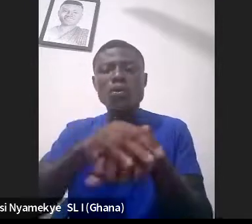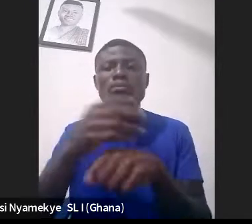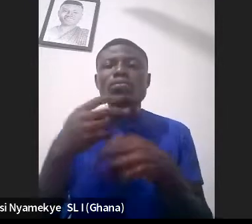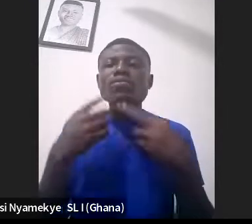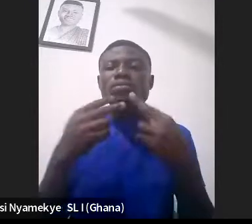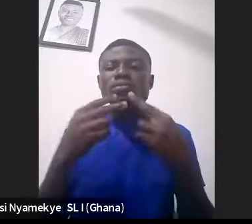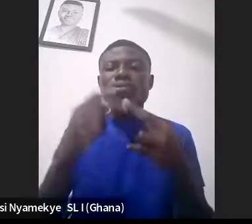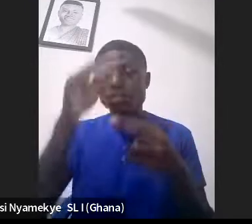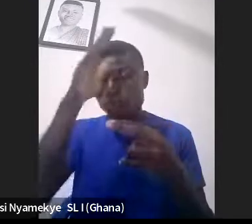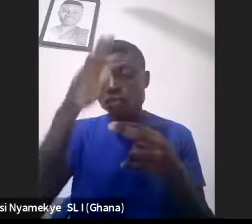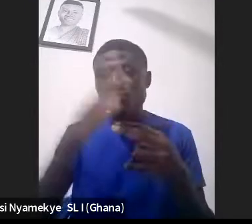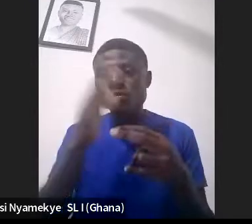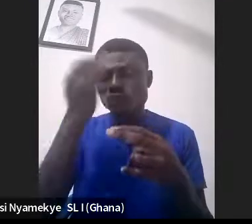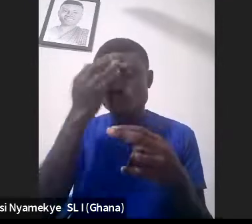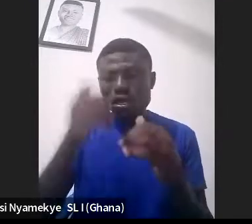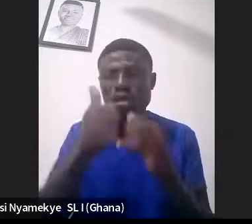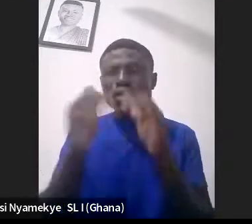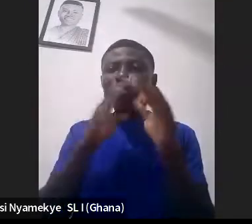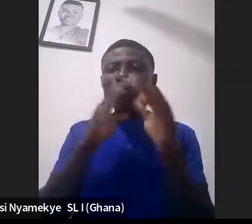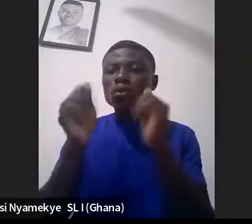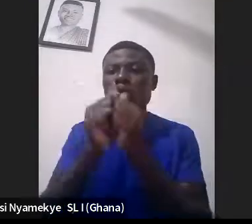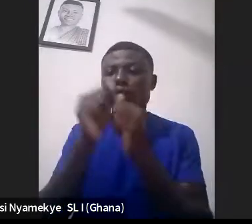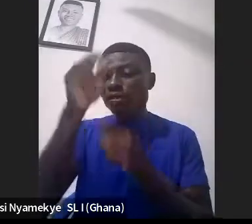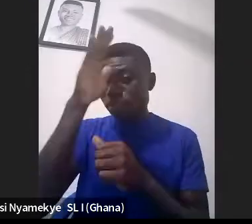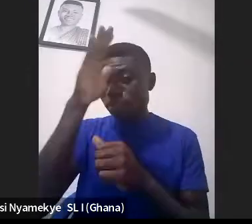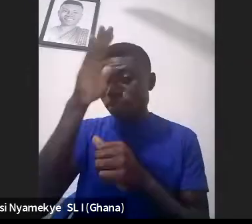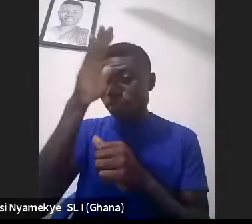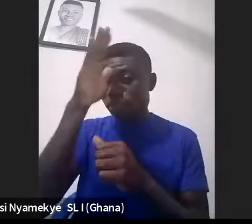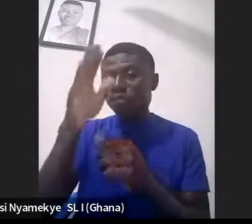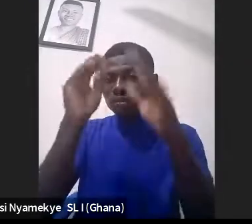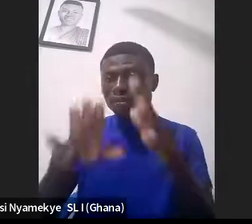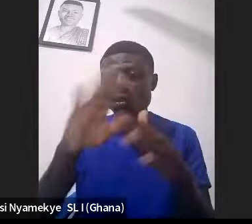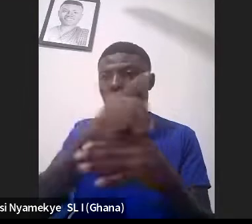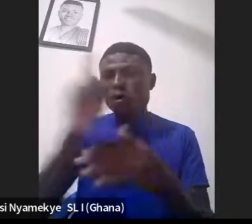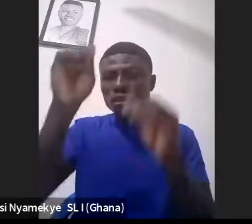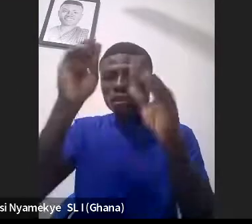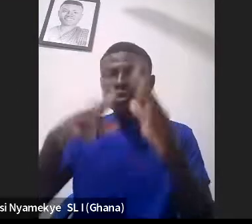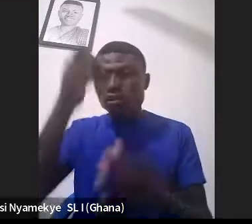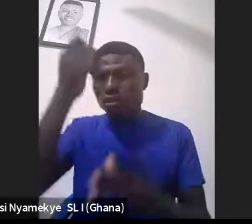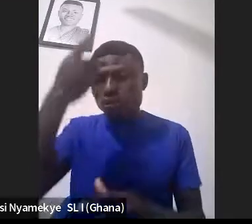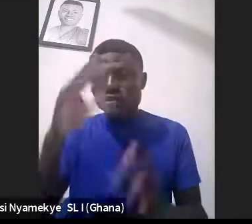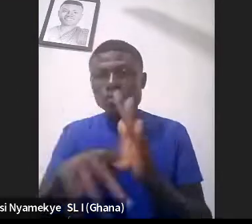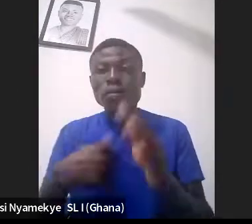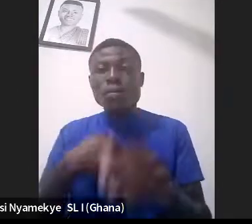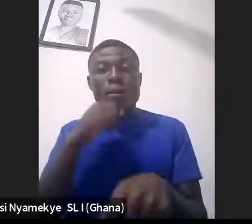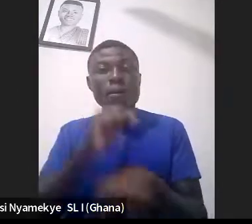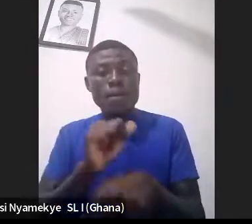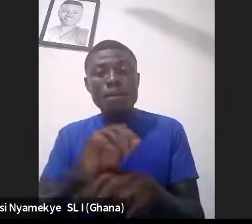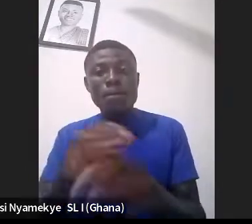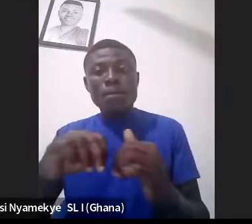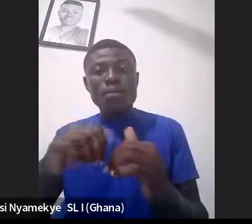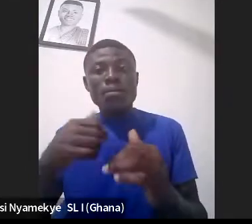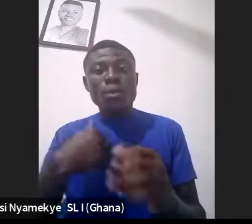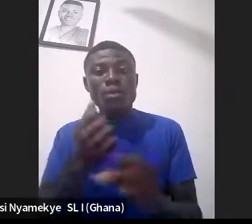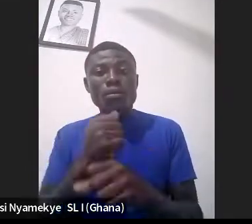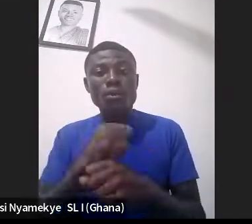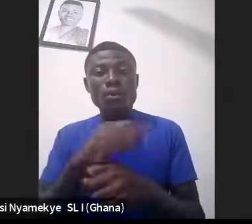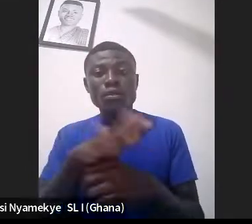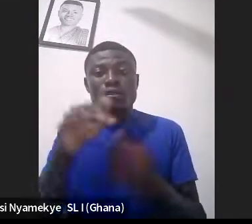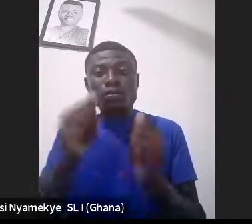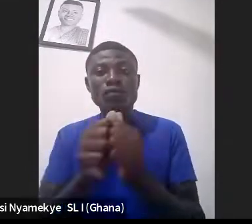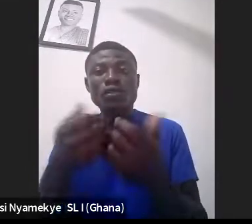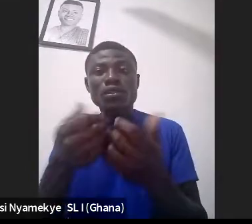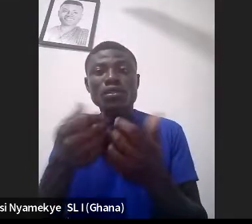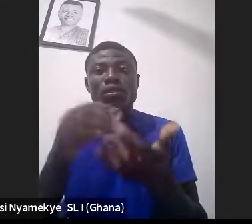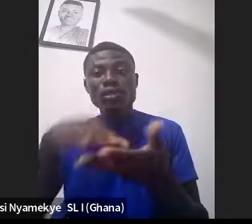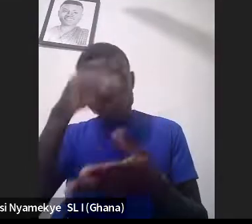with the teacher and hopefully they will understand. I was doing some research on dyslexia and fatigue, actually, and